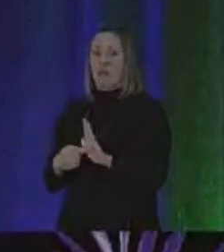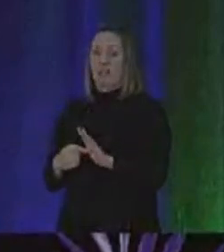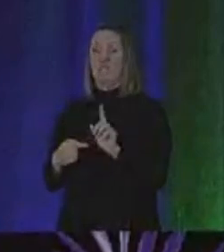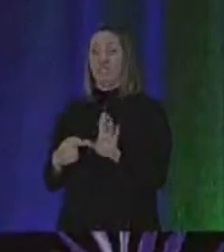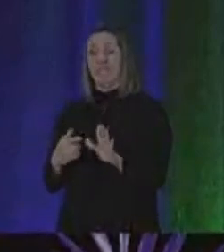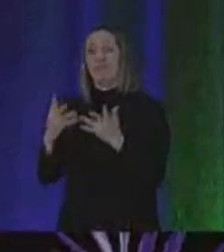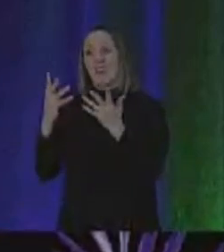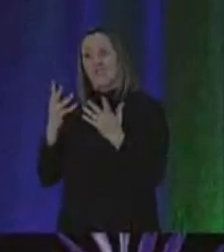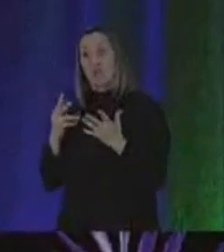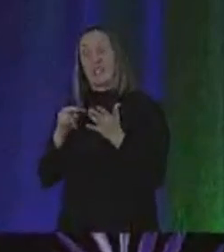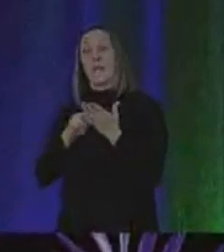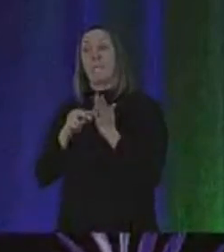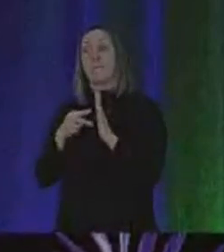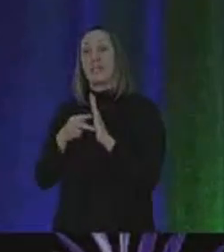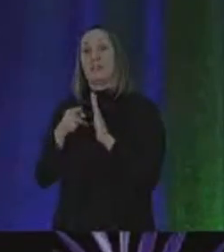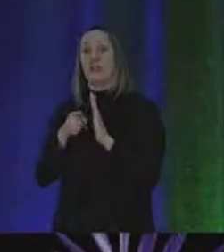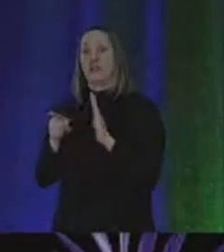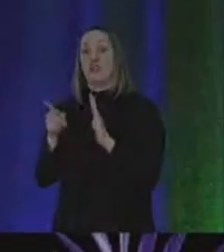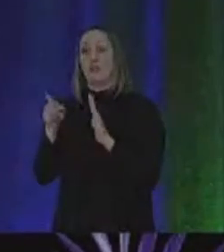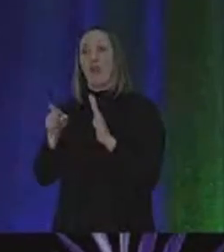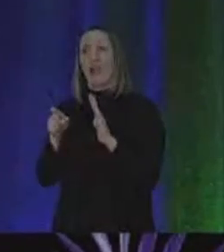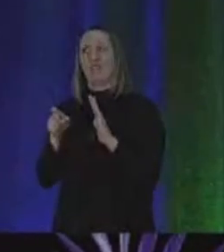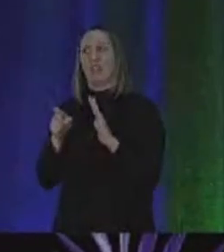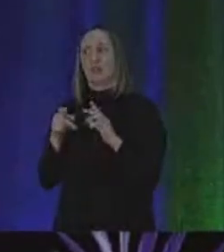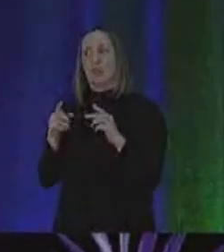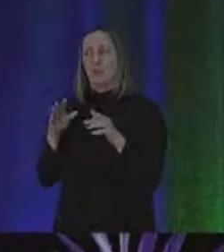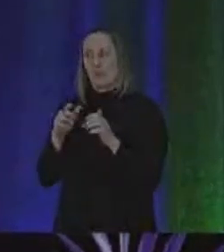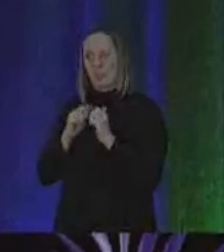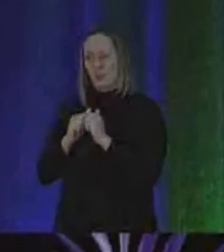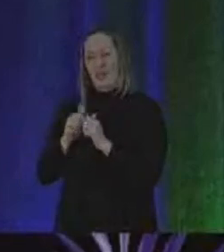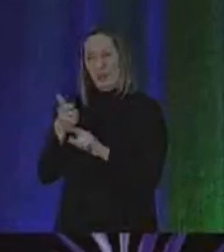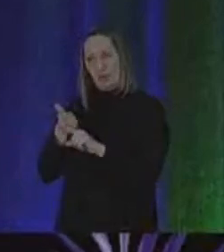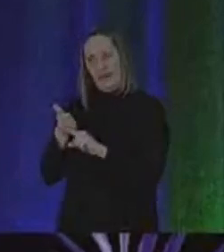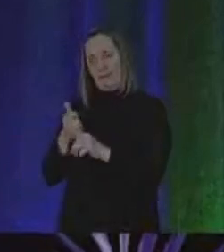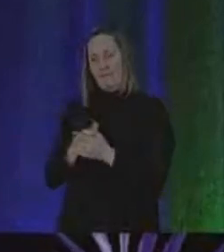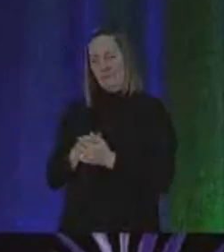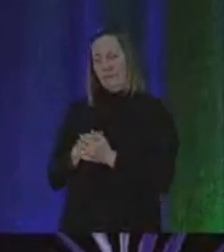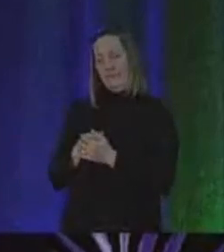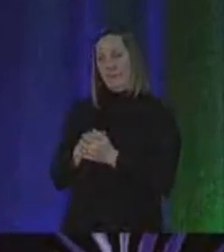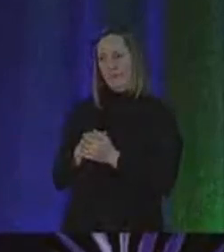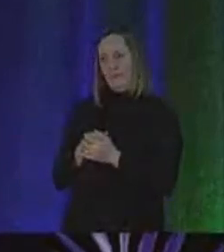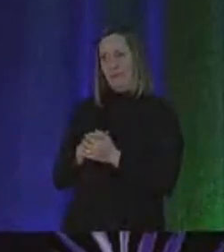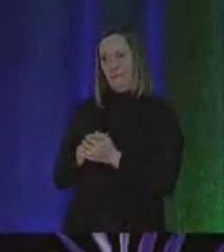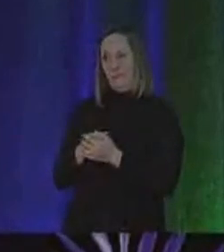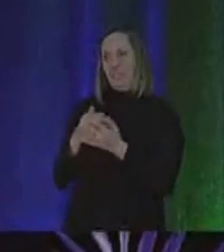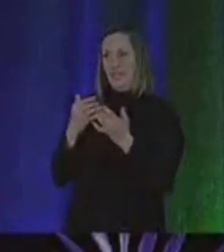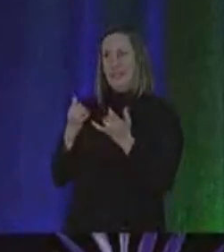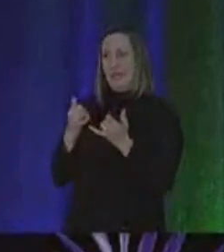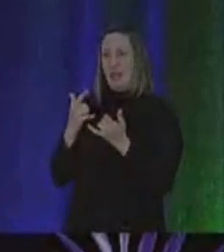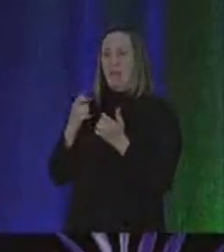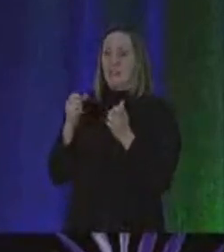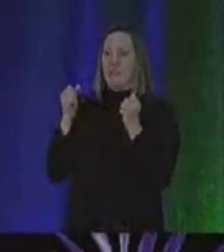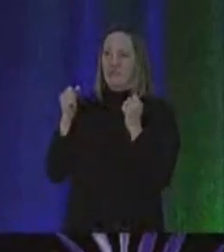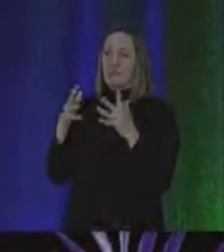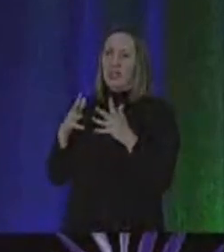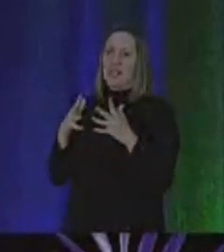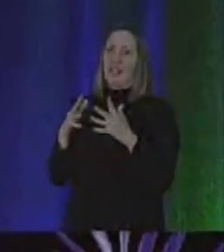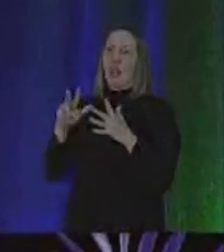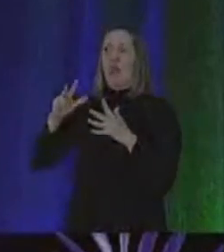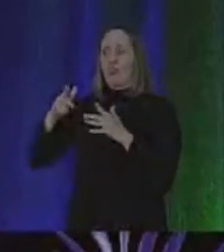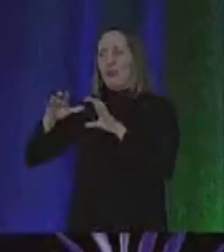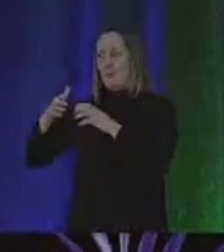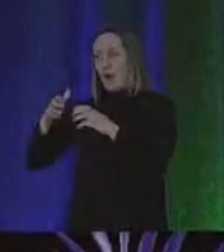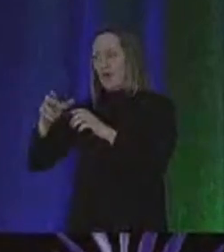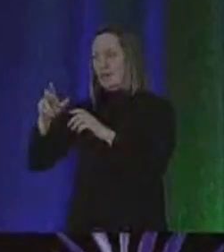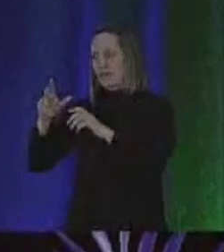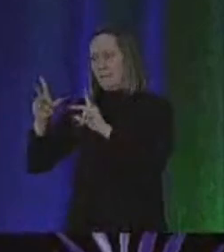Unfortunately, what that means is that you have to stitch those services together yourself. And now, because you have many third-party providers, you